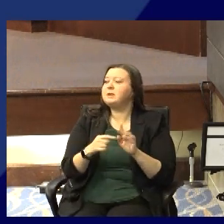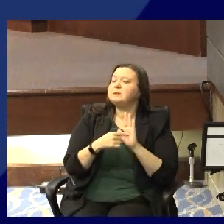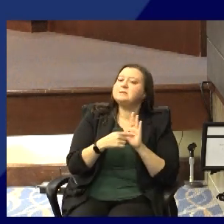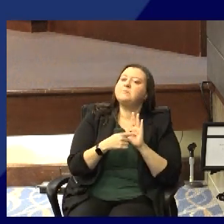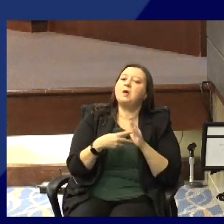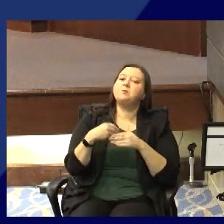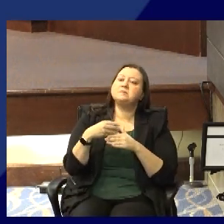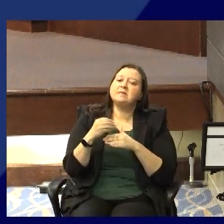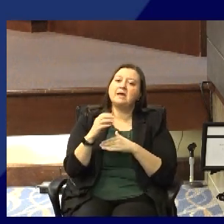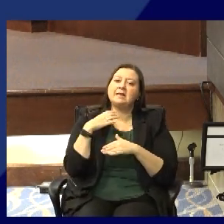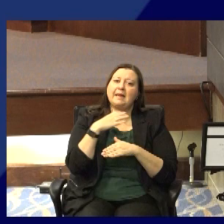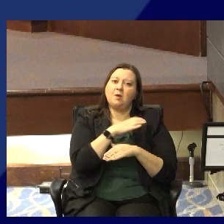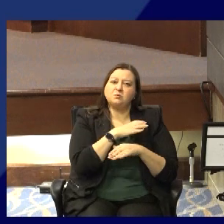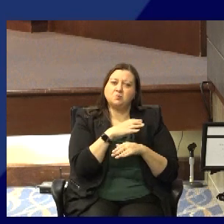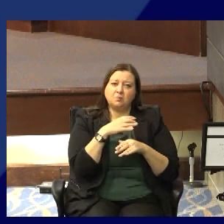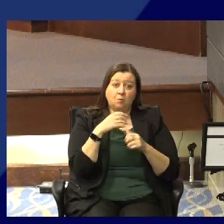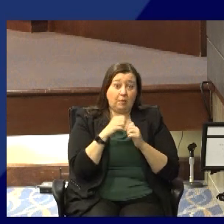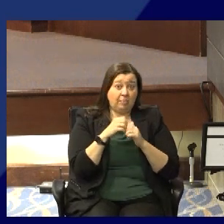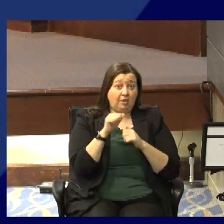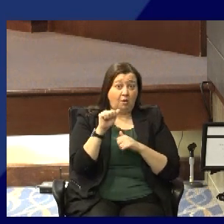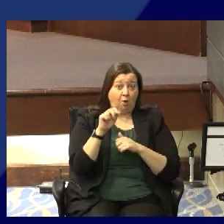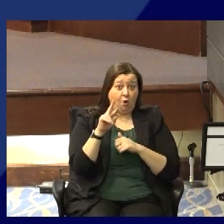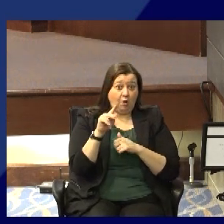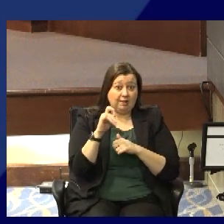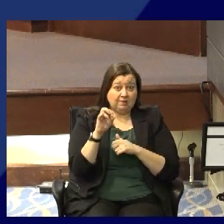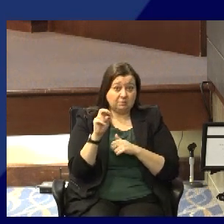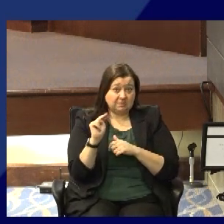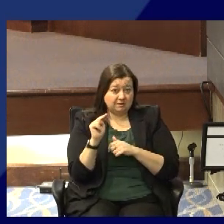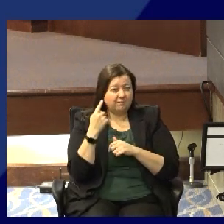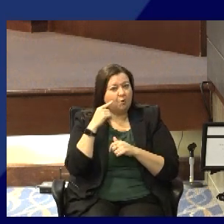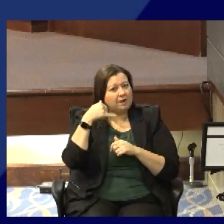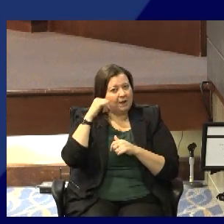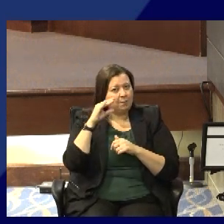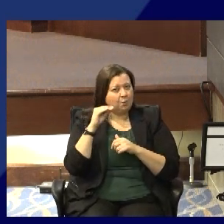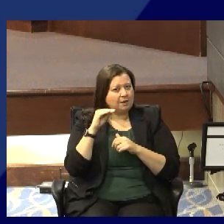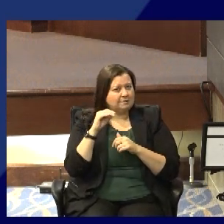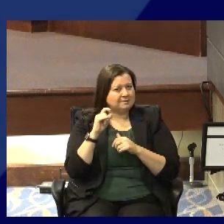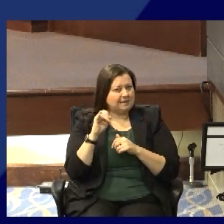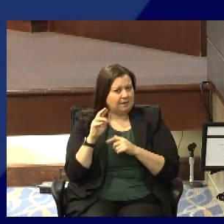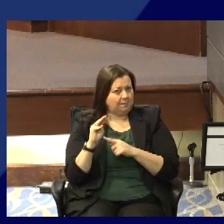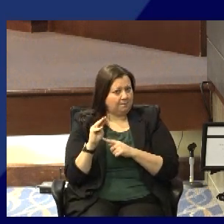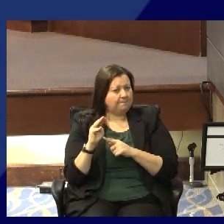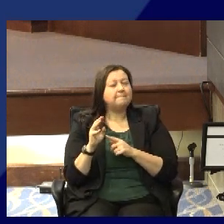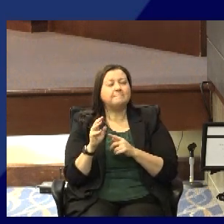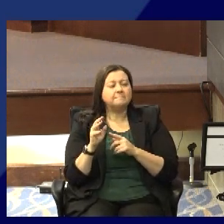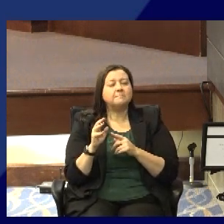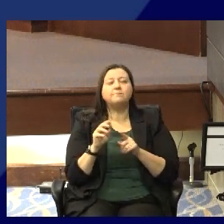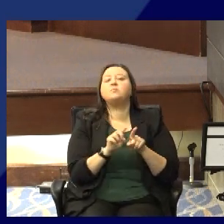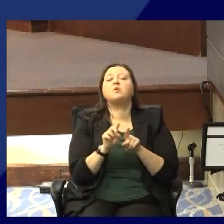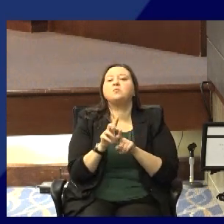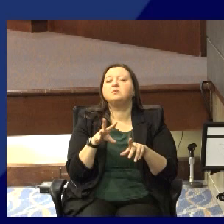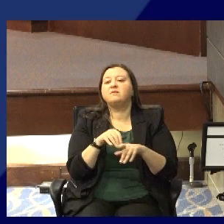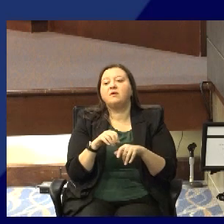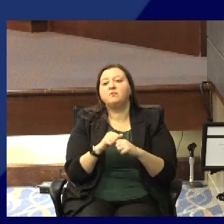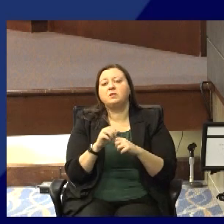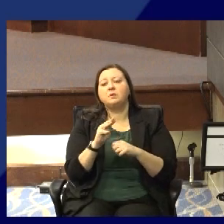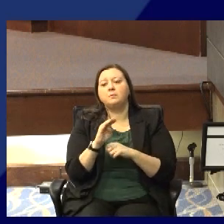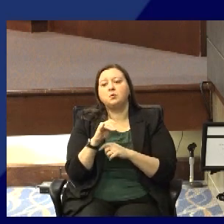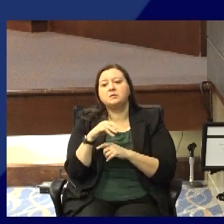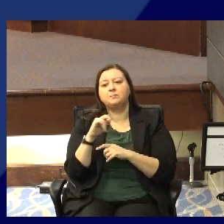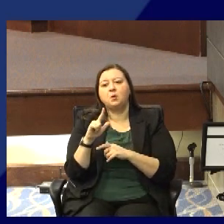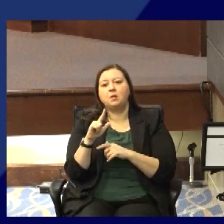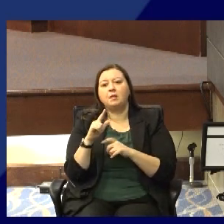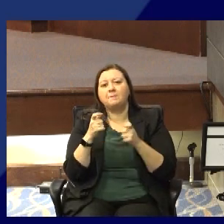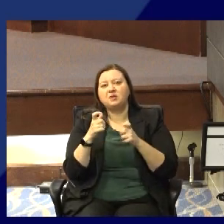counsel for Arlington on Cowboy Stadium. And she's also, what is really relevant in this situation, she has worked on municipal management districts all